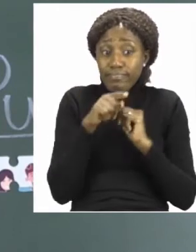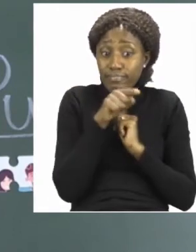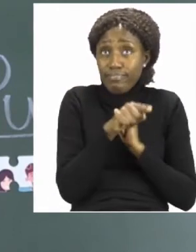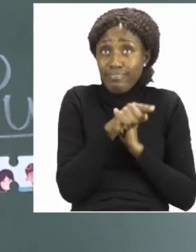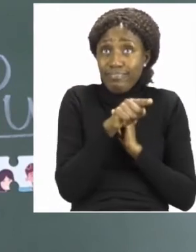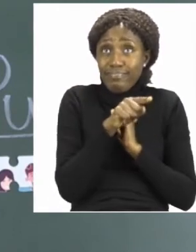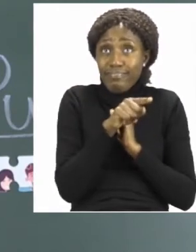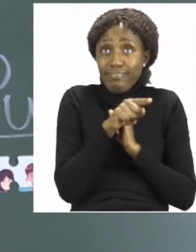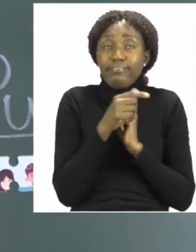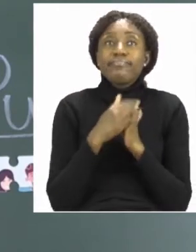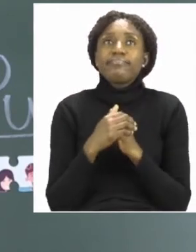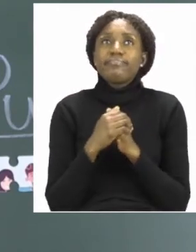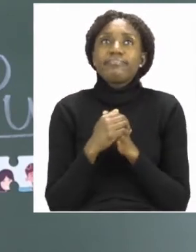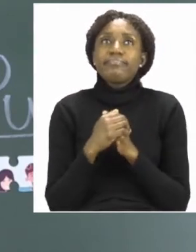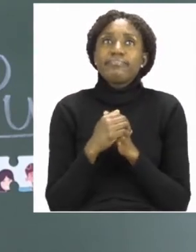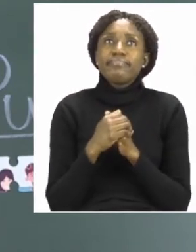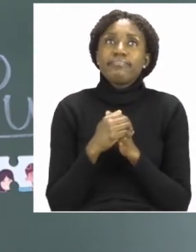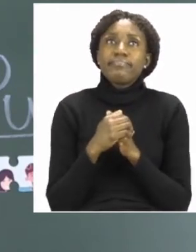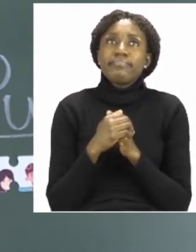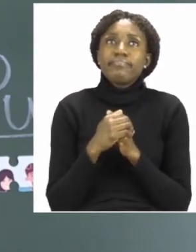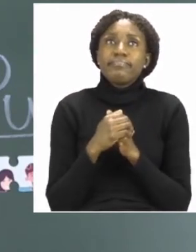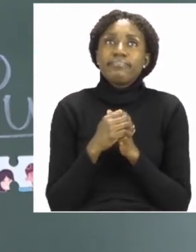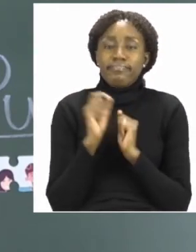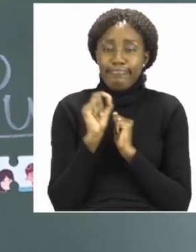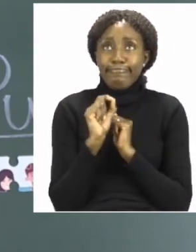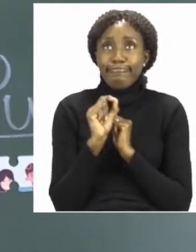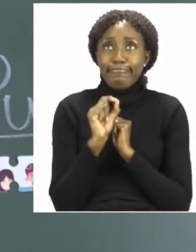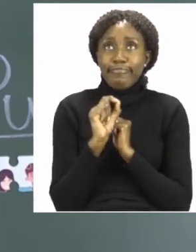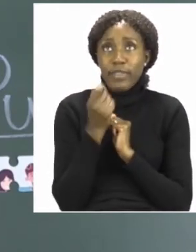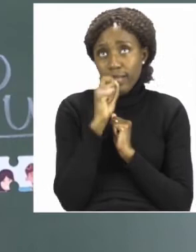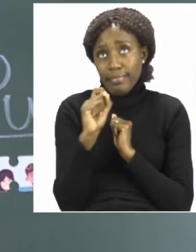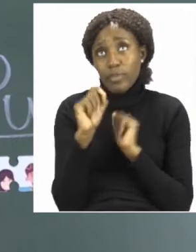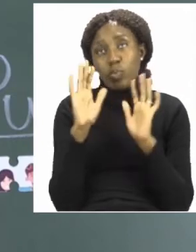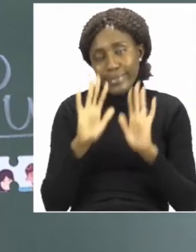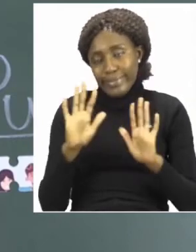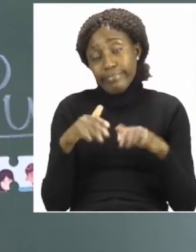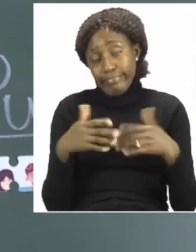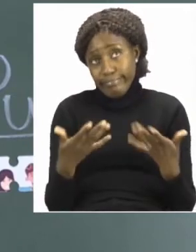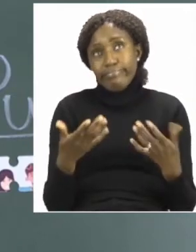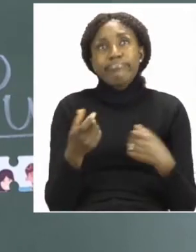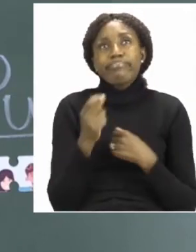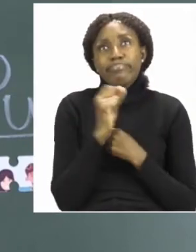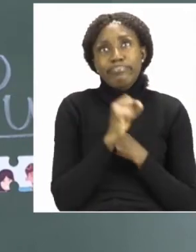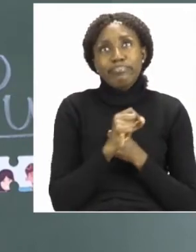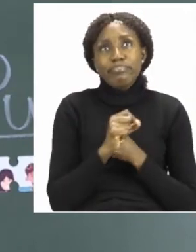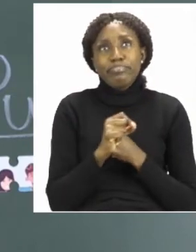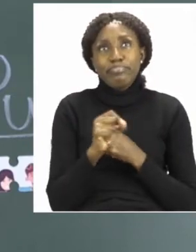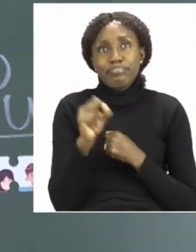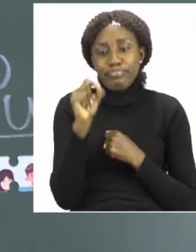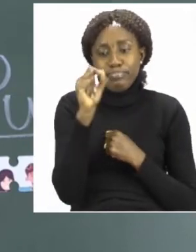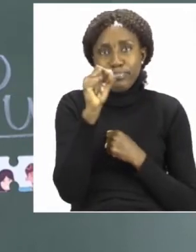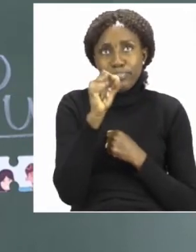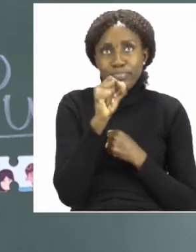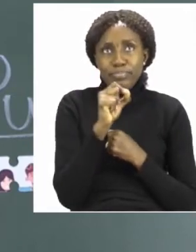beginning beginning then you take your crayons or pencils and you draw the lines